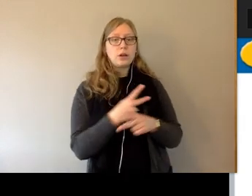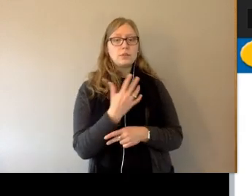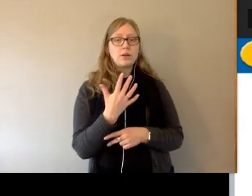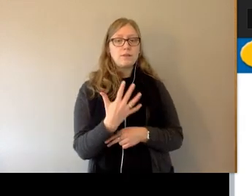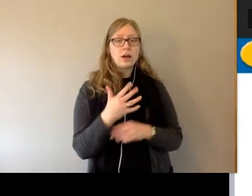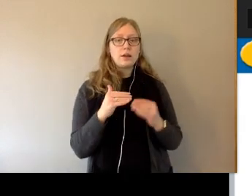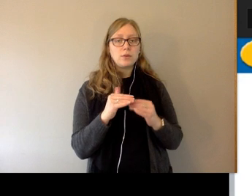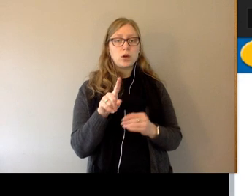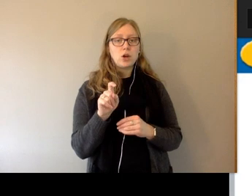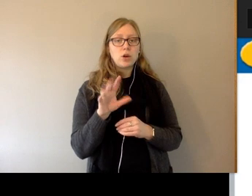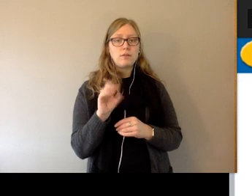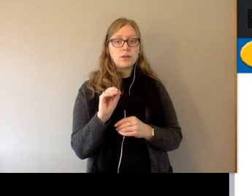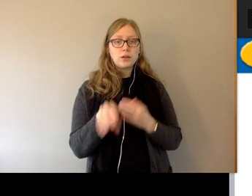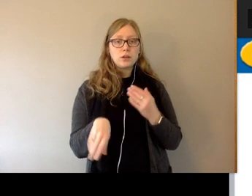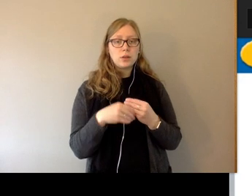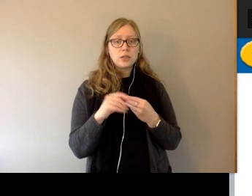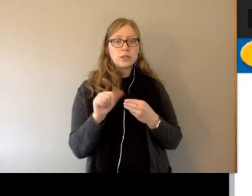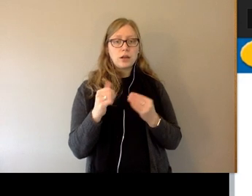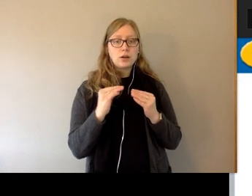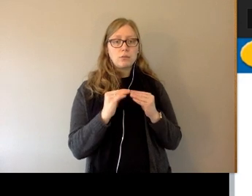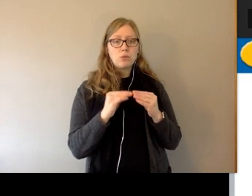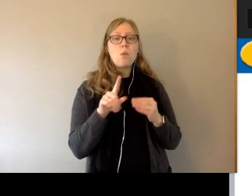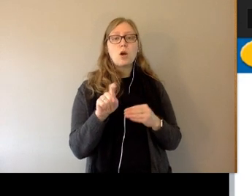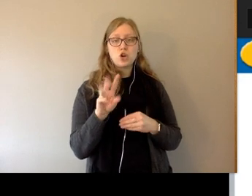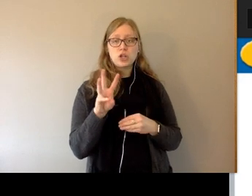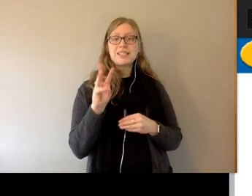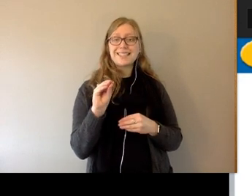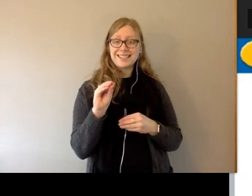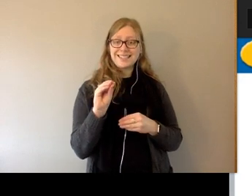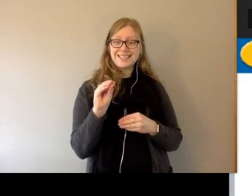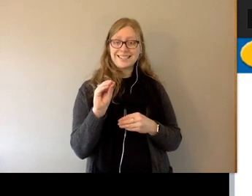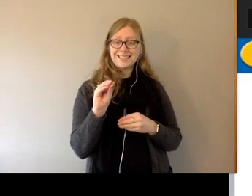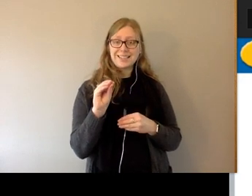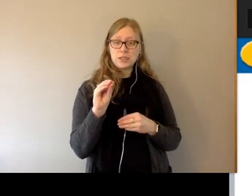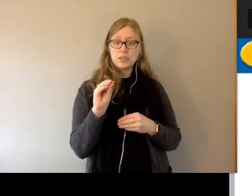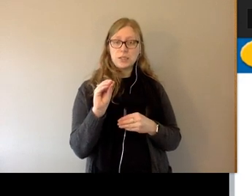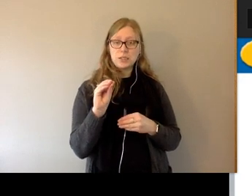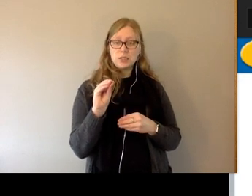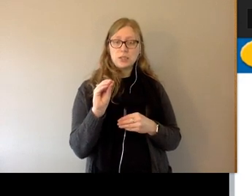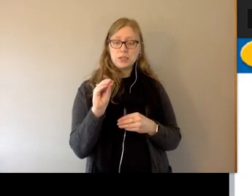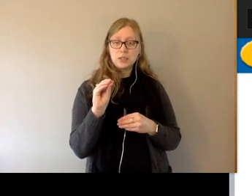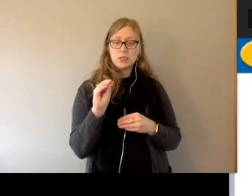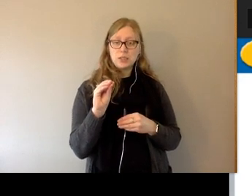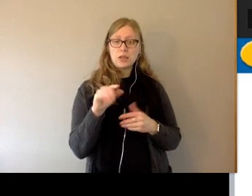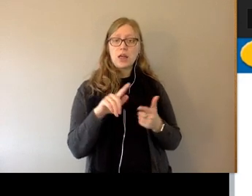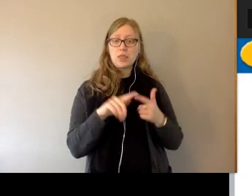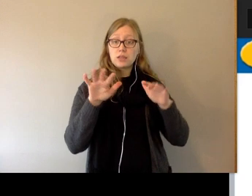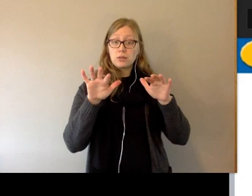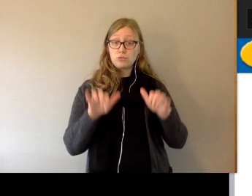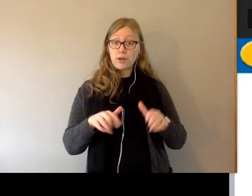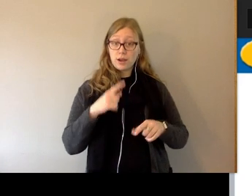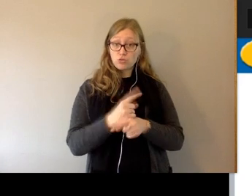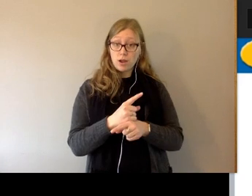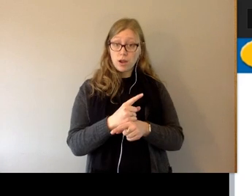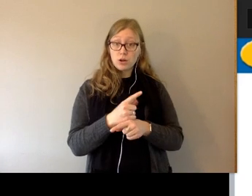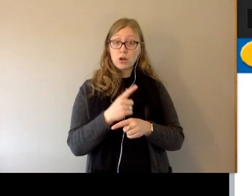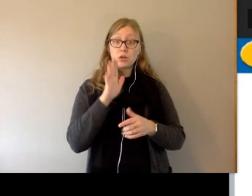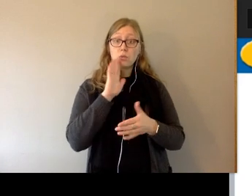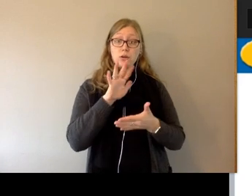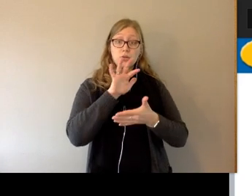160. And so we just subtract from both sides. So I'm going to subtract 32